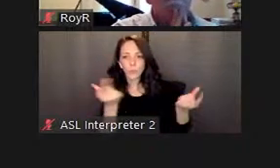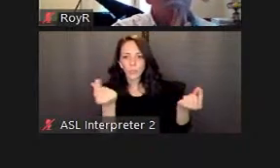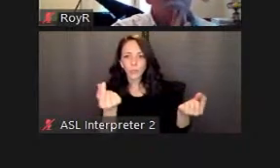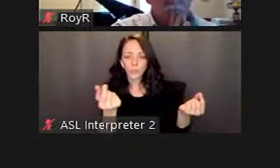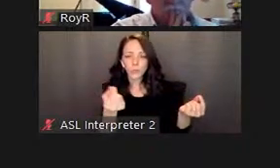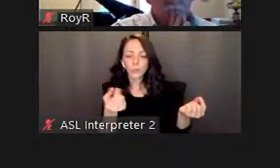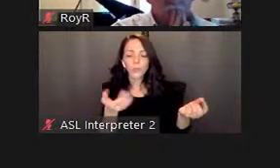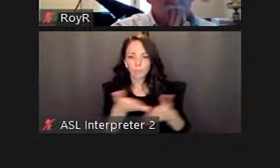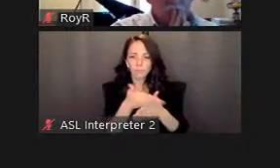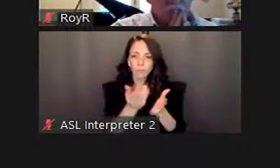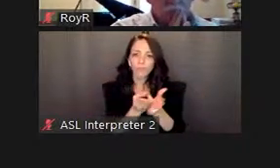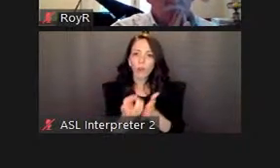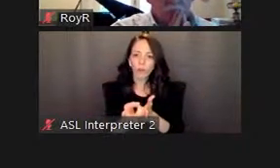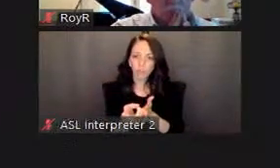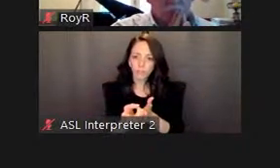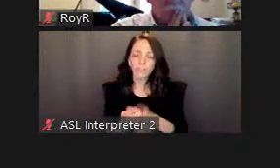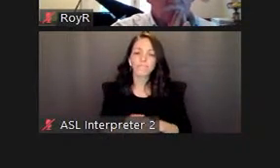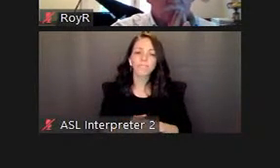Next slide, please.